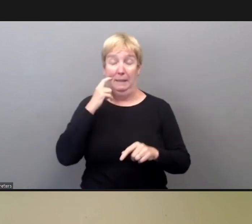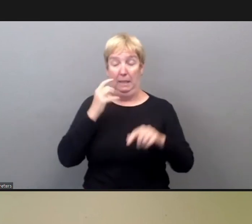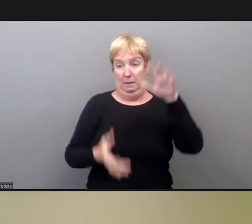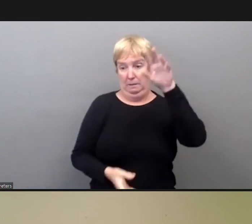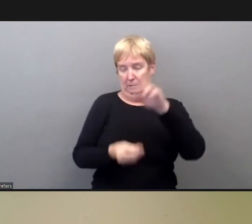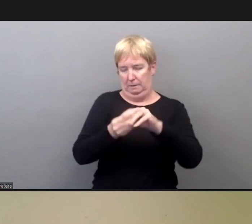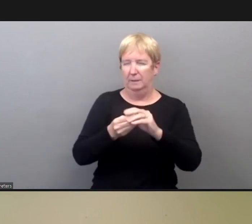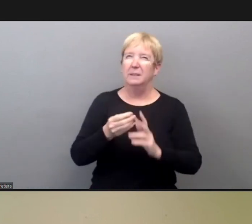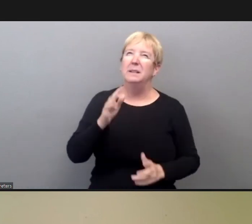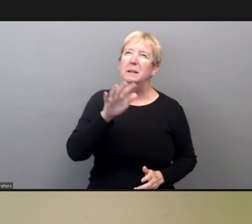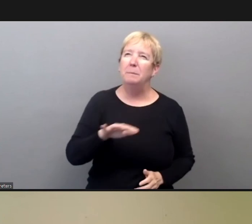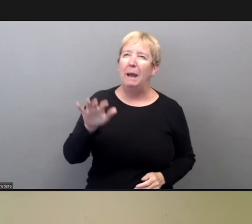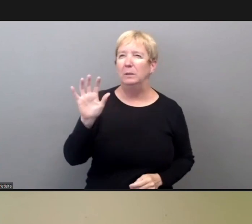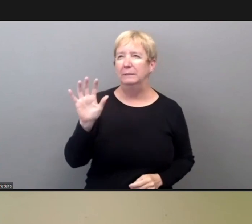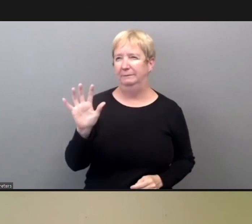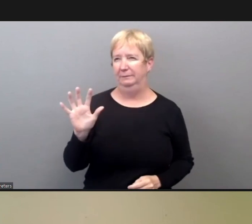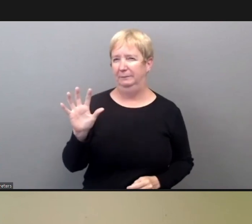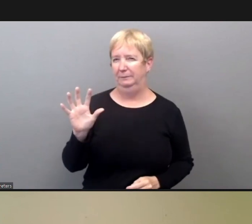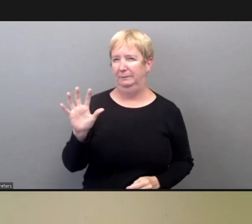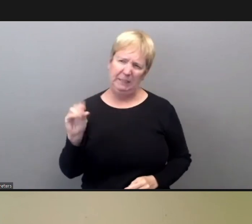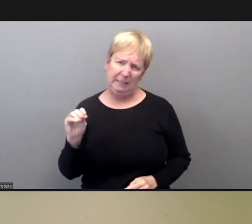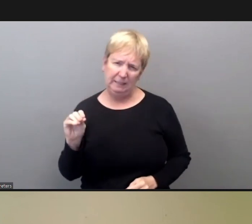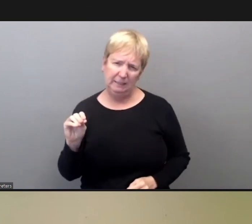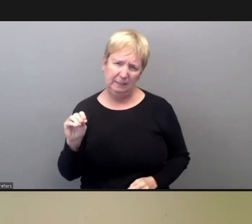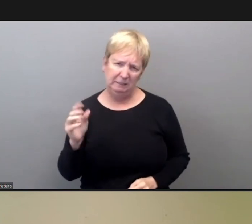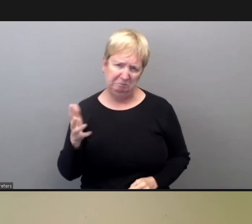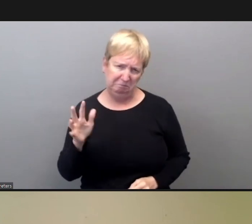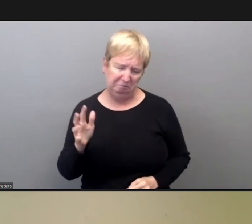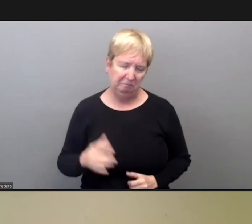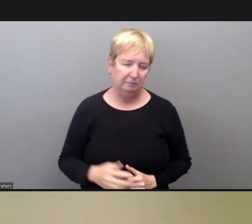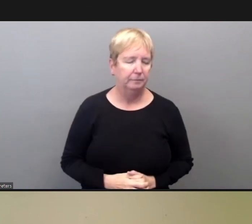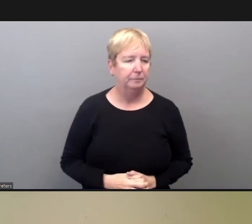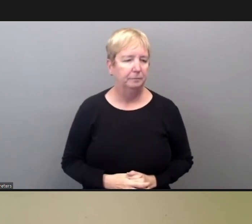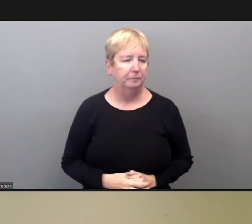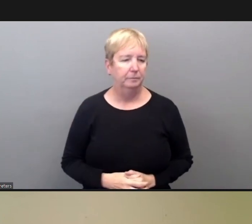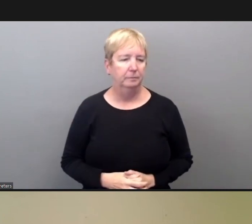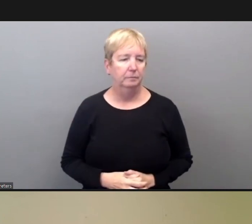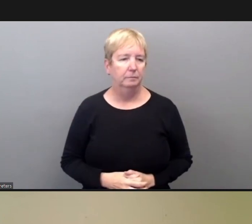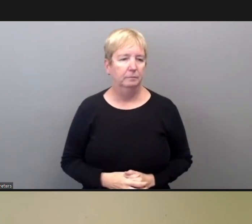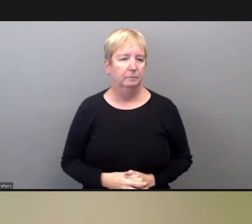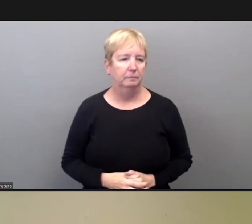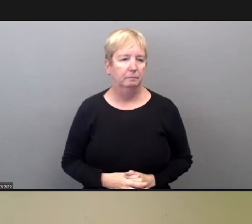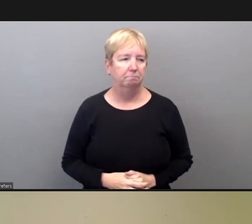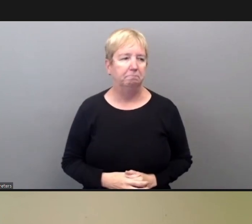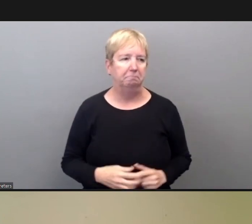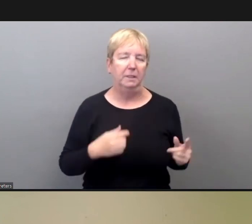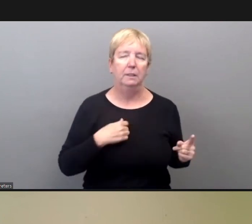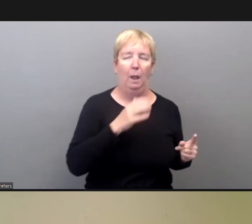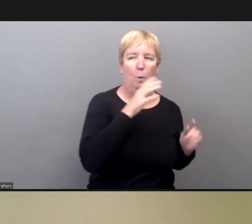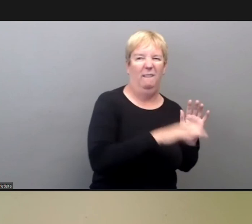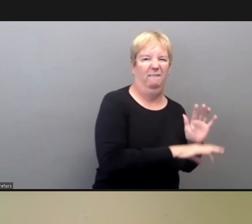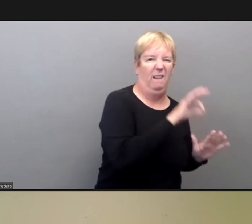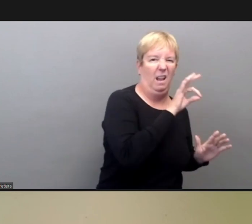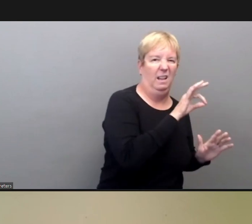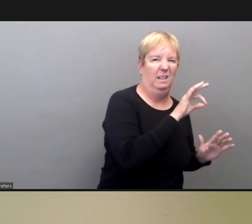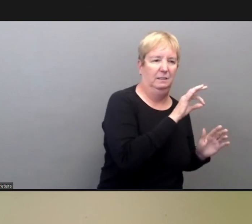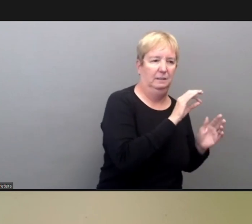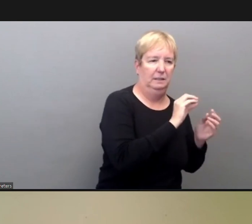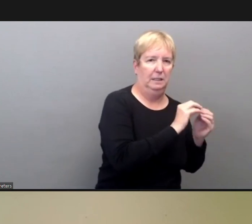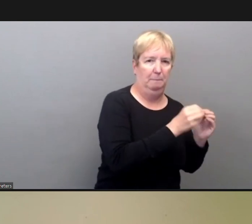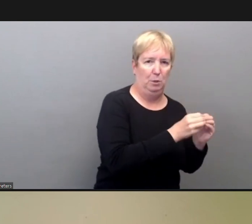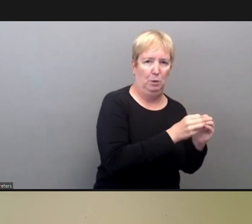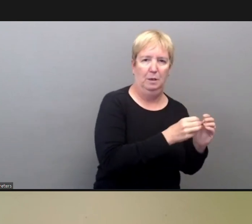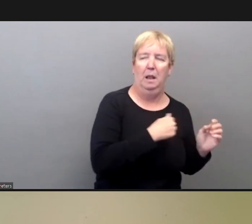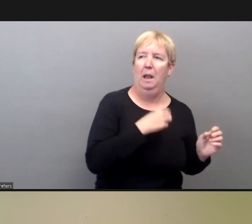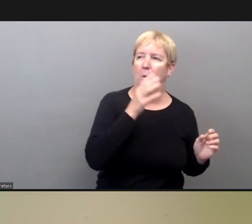it's right around 50, and I can get that number in the next couple minutes